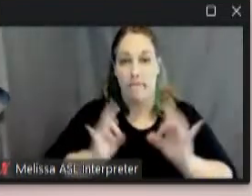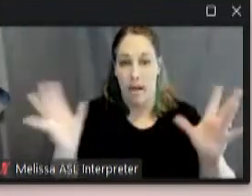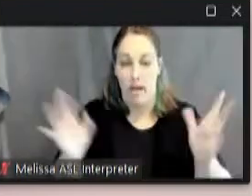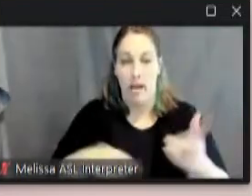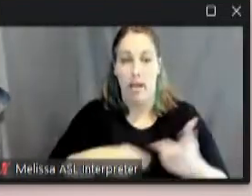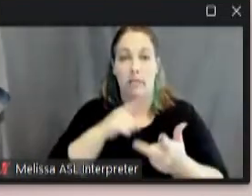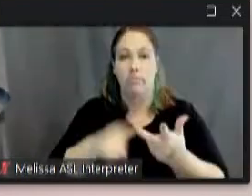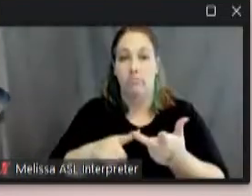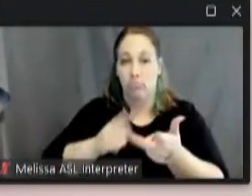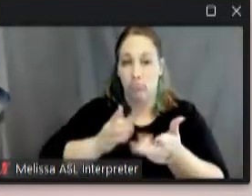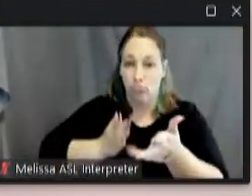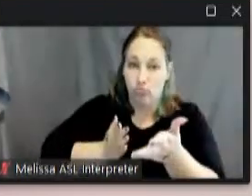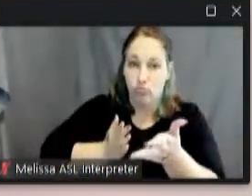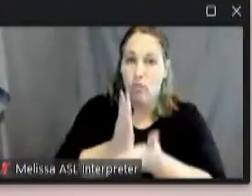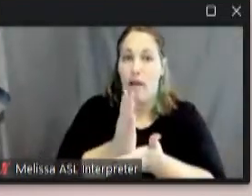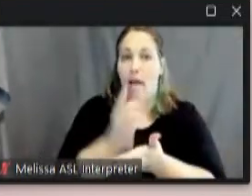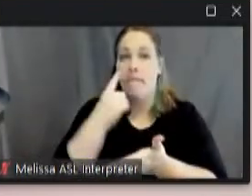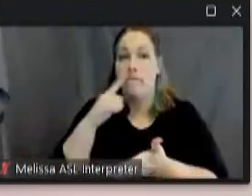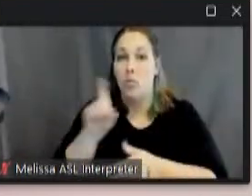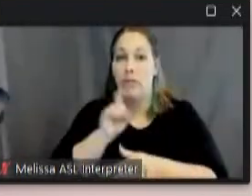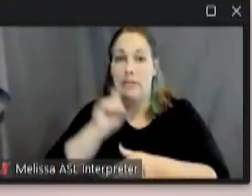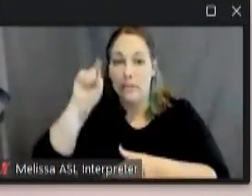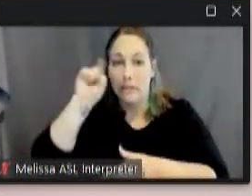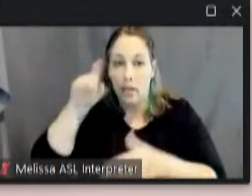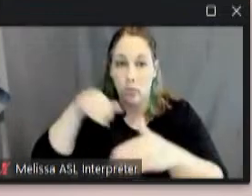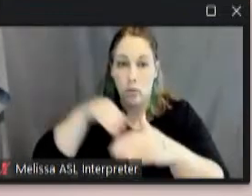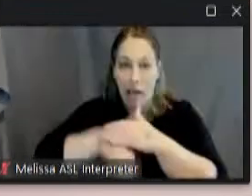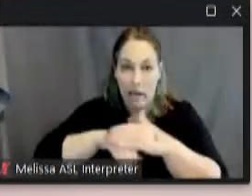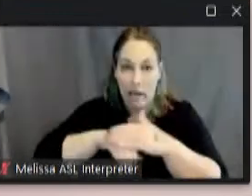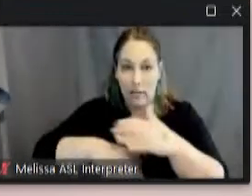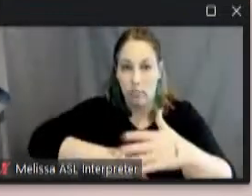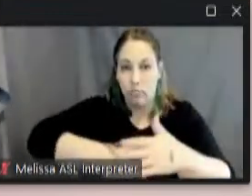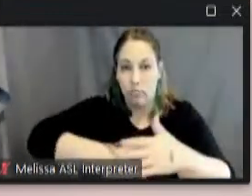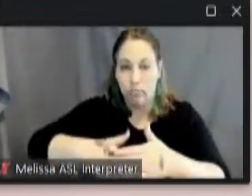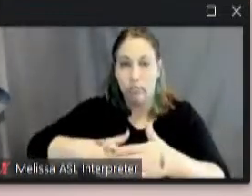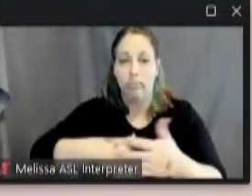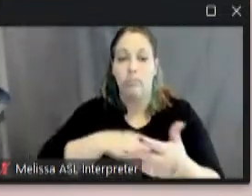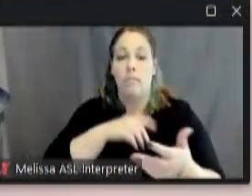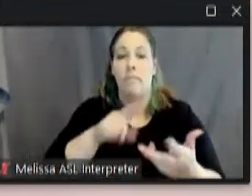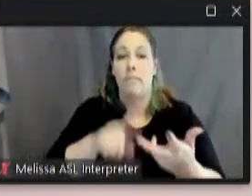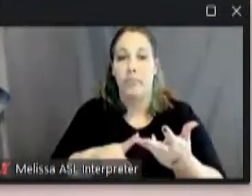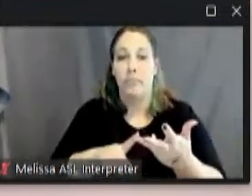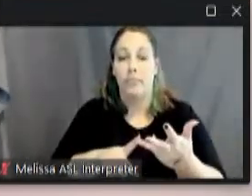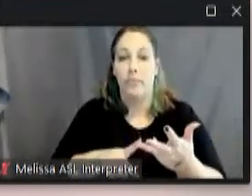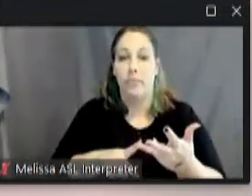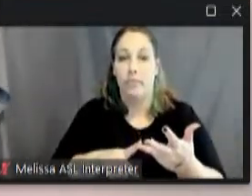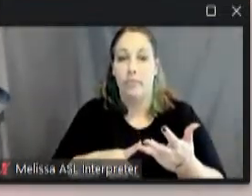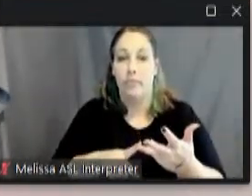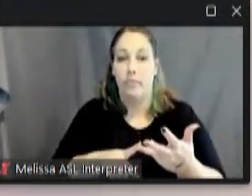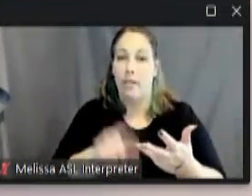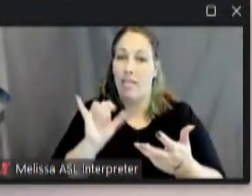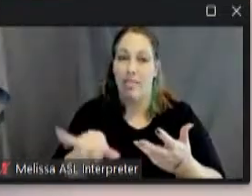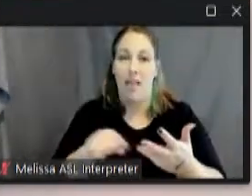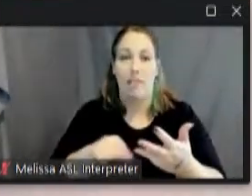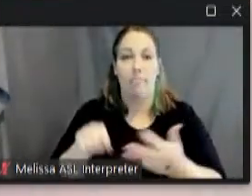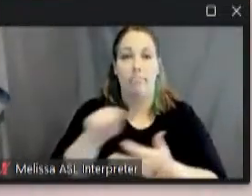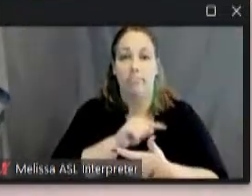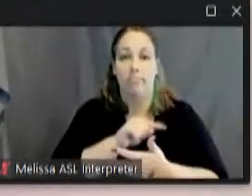and reproductive rights, and this is transformational for the life of women and